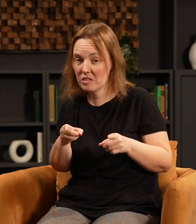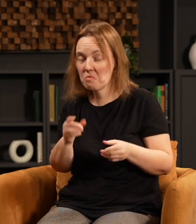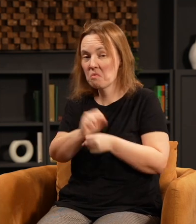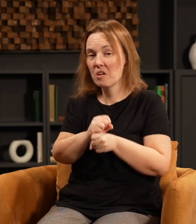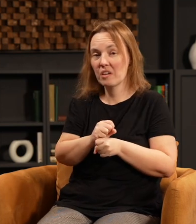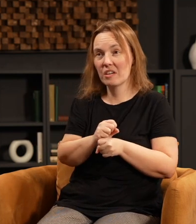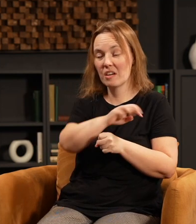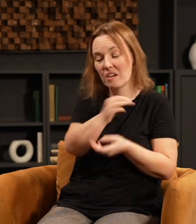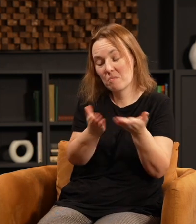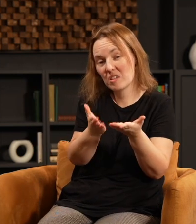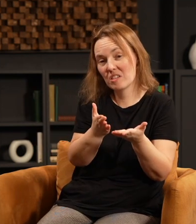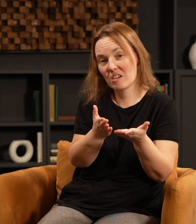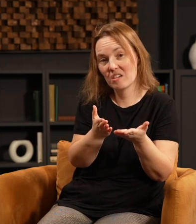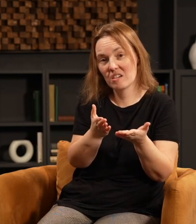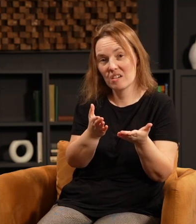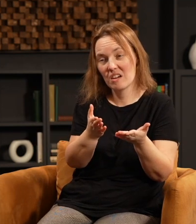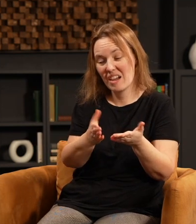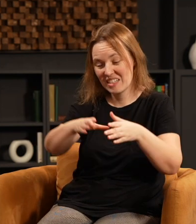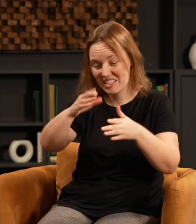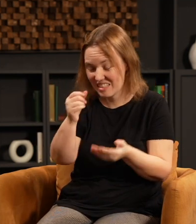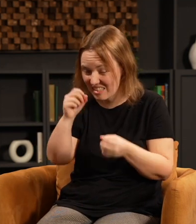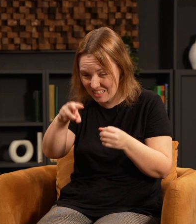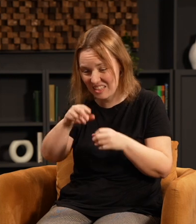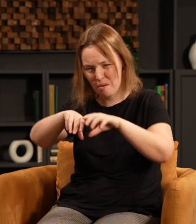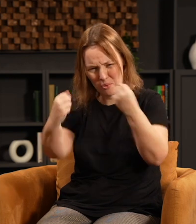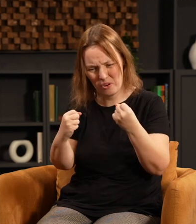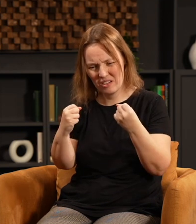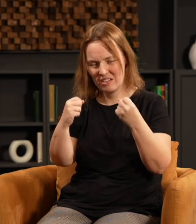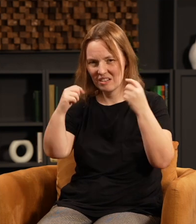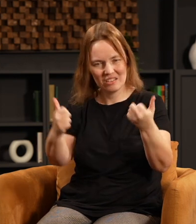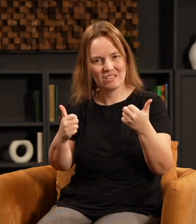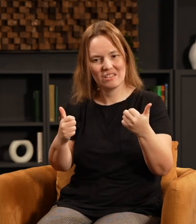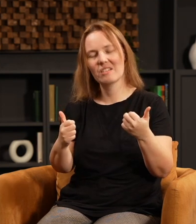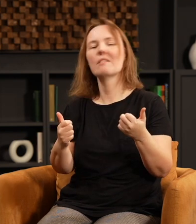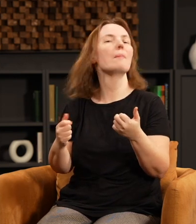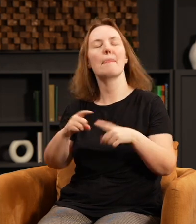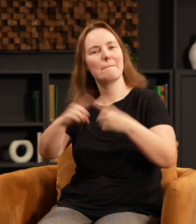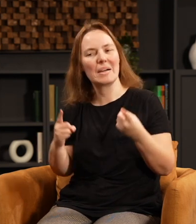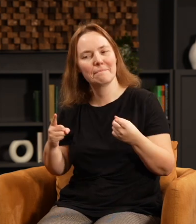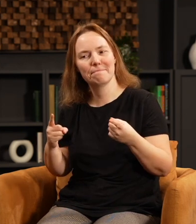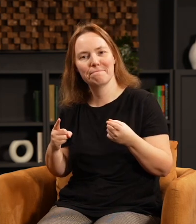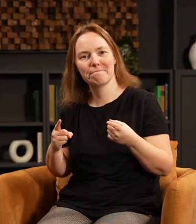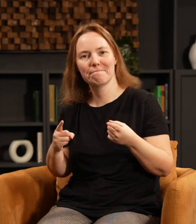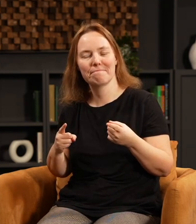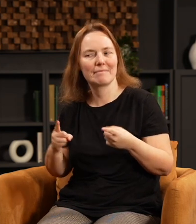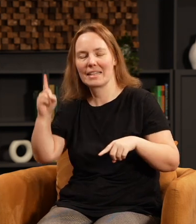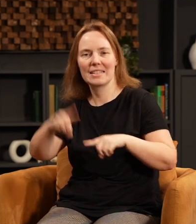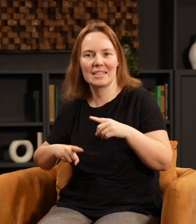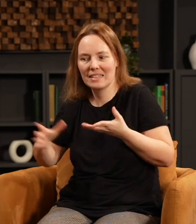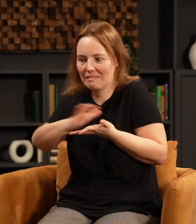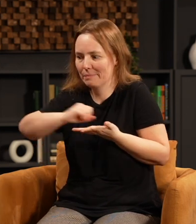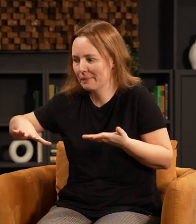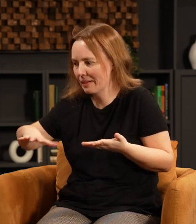to someone themselves who's been demonized and to see that broken instantly so we can cast out demons. But I've had a real hard time with casting myself